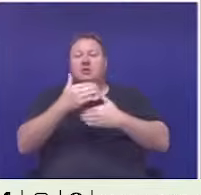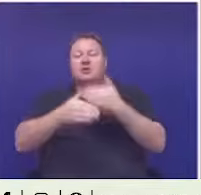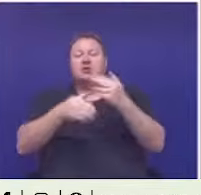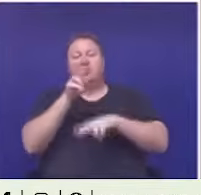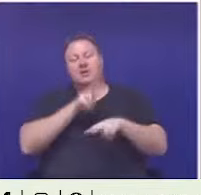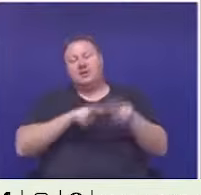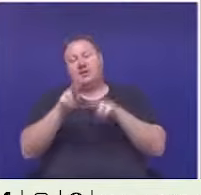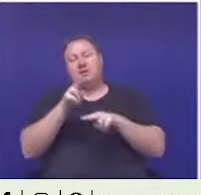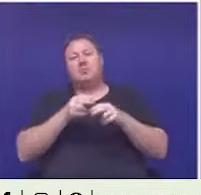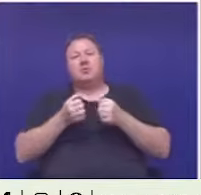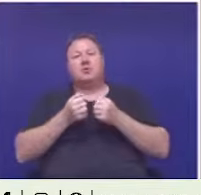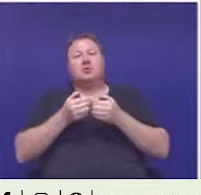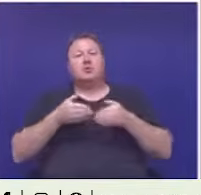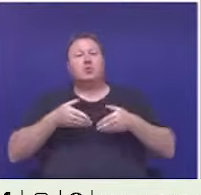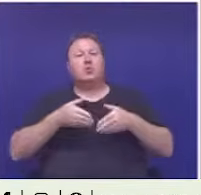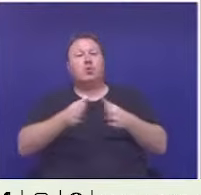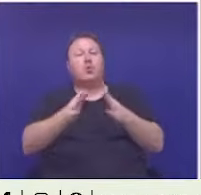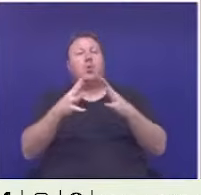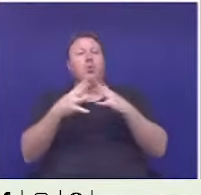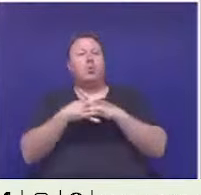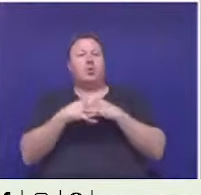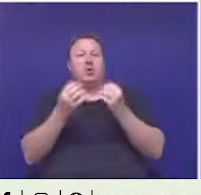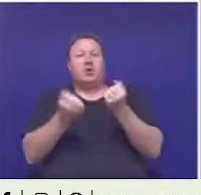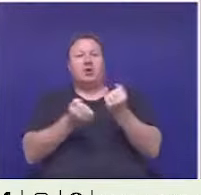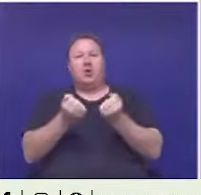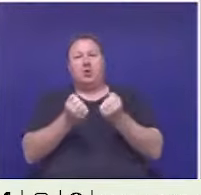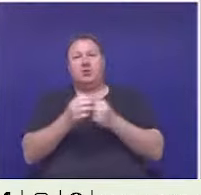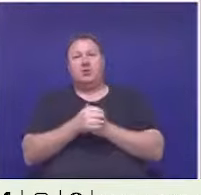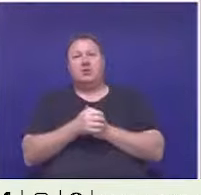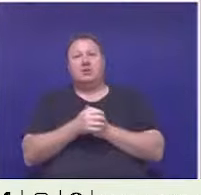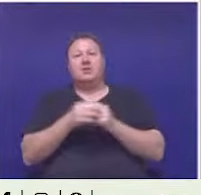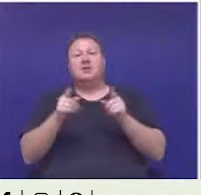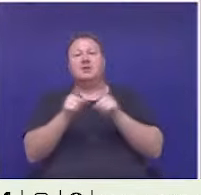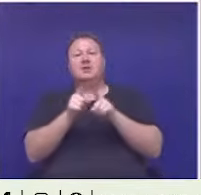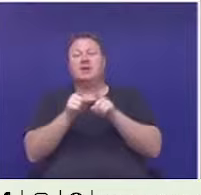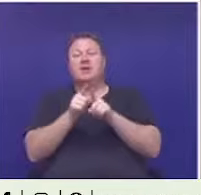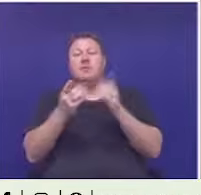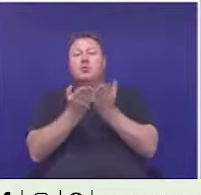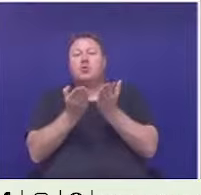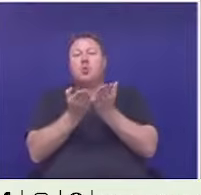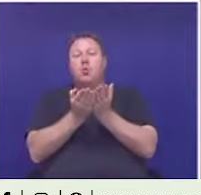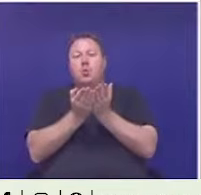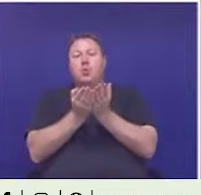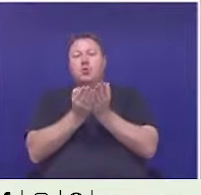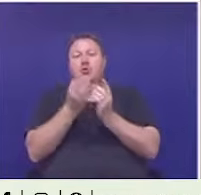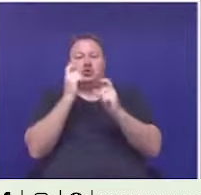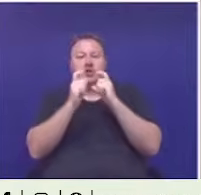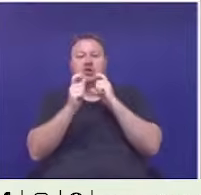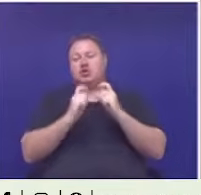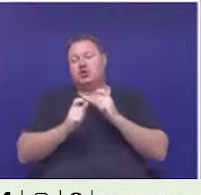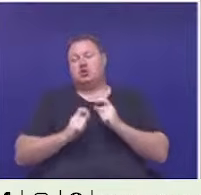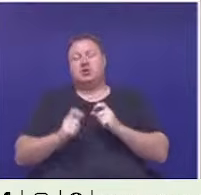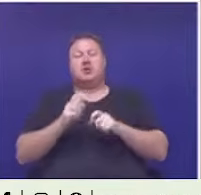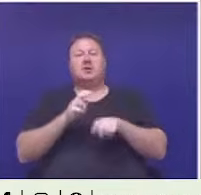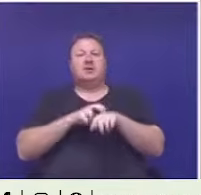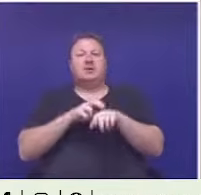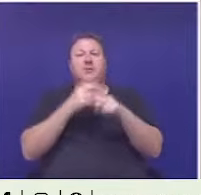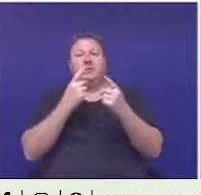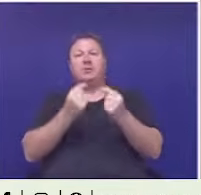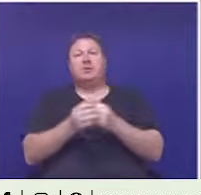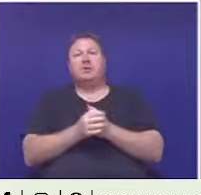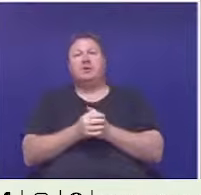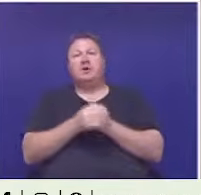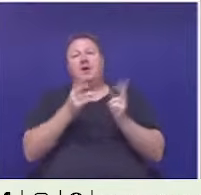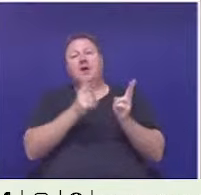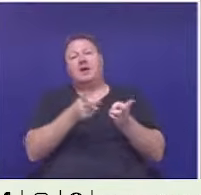cars is important, but also I think just vigilance from the schools as well is incredibly important. And I think,